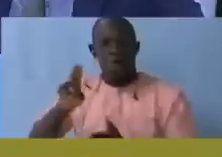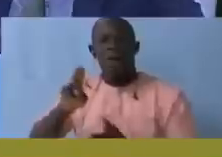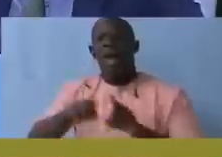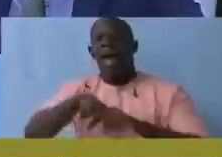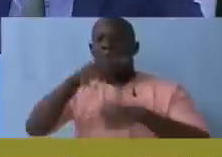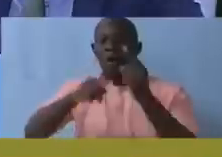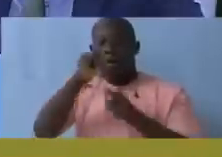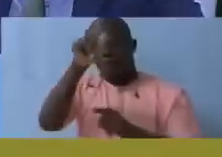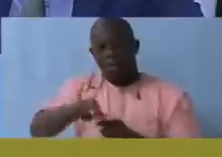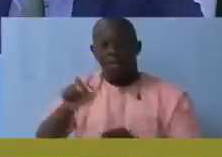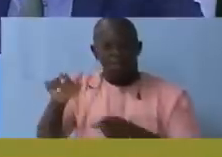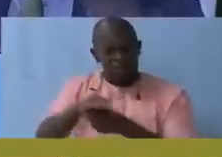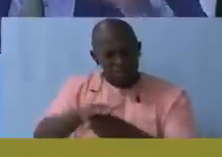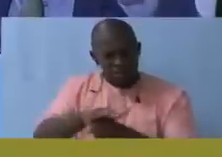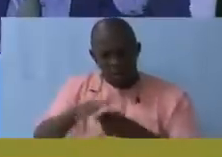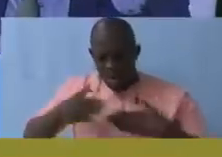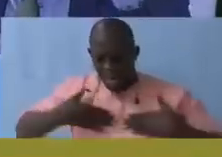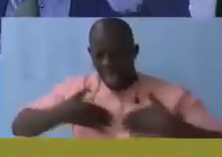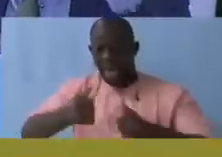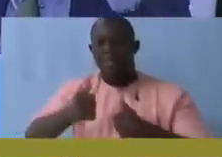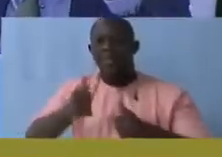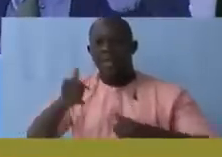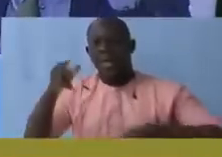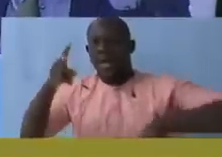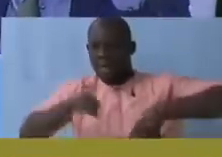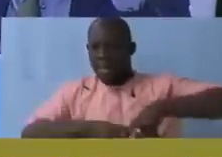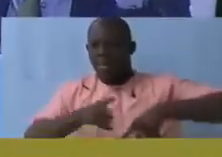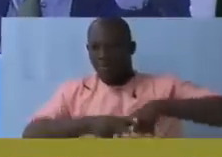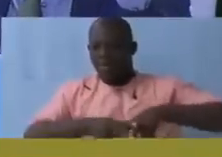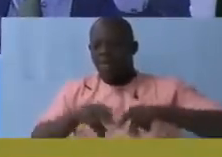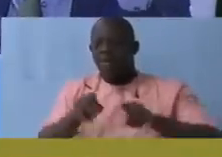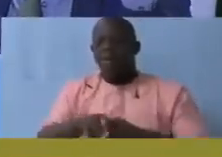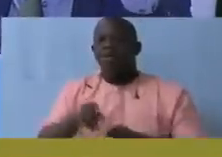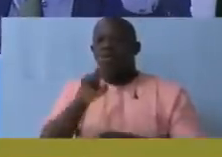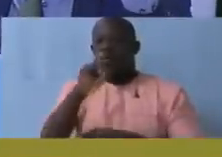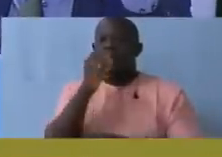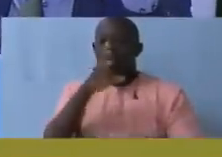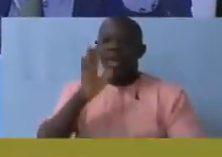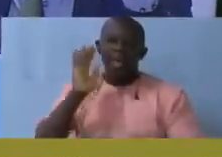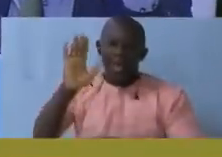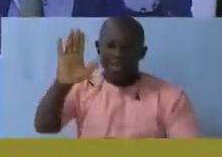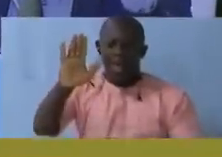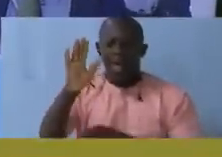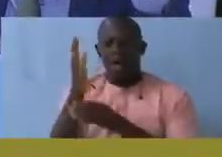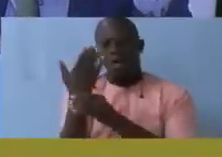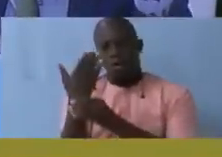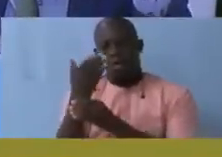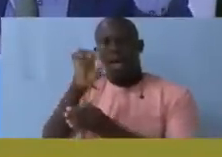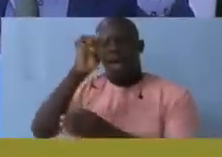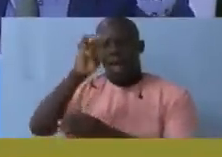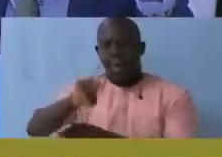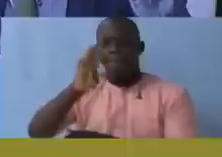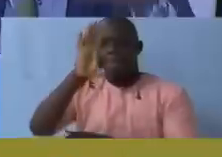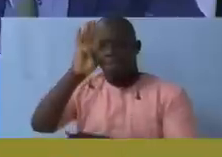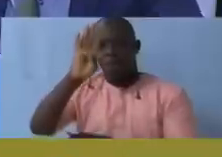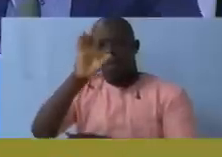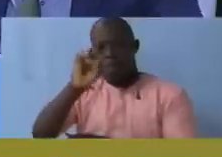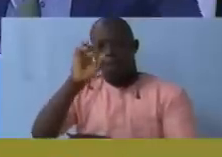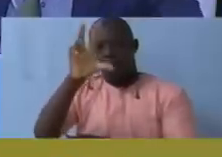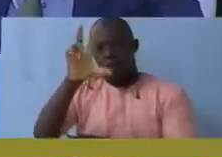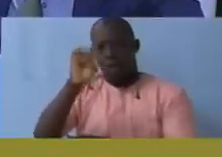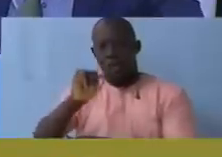later understands. You're saying he later understands. At first, well, did he